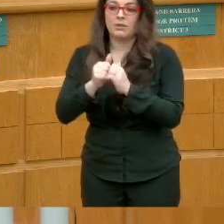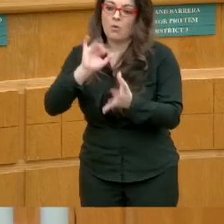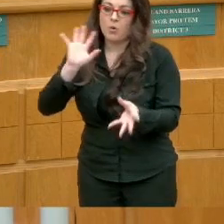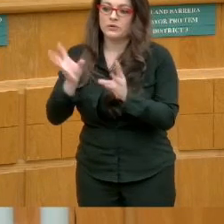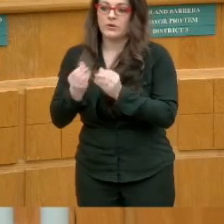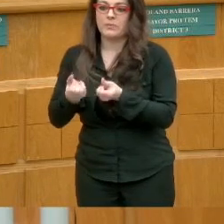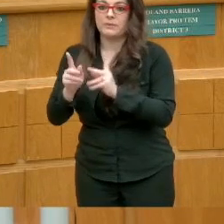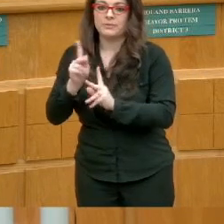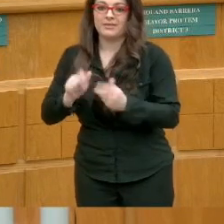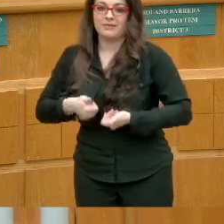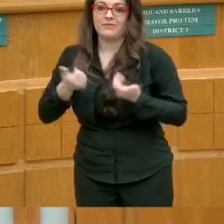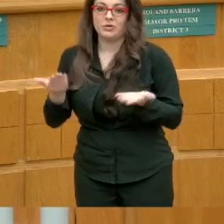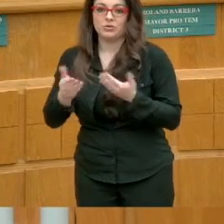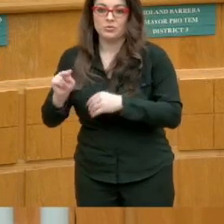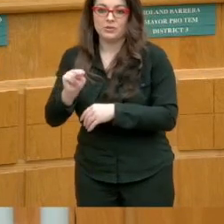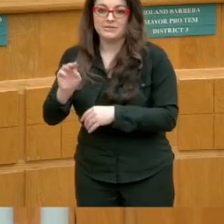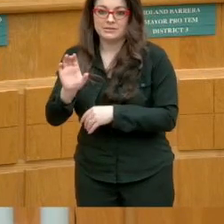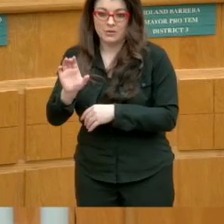Nueces County.